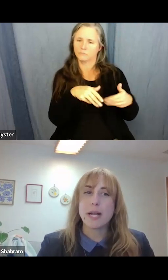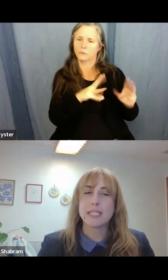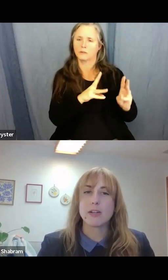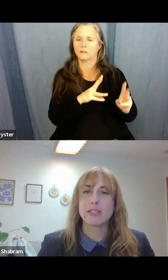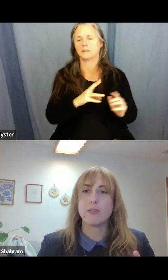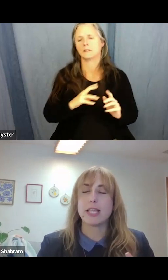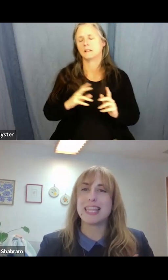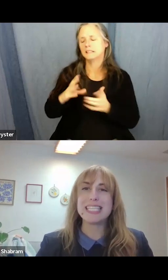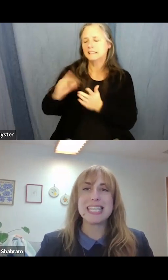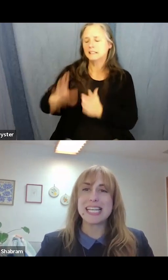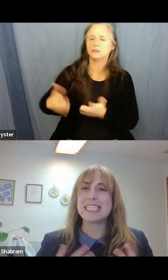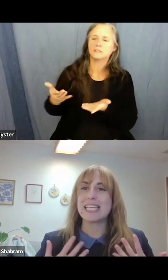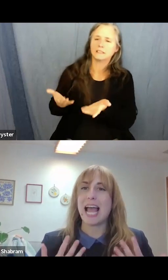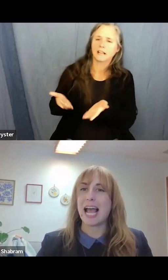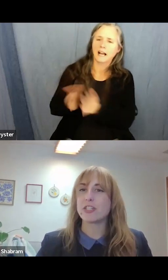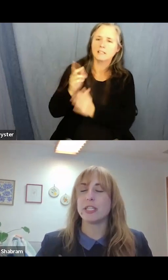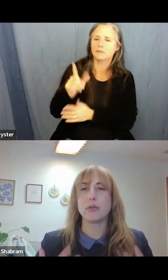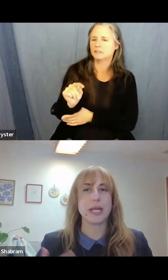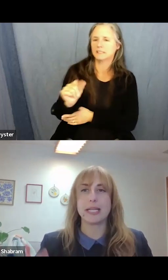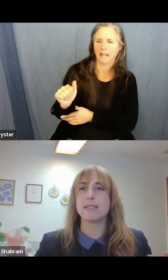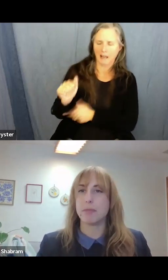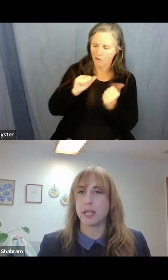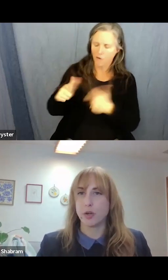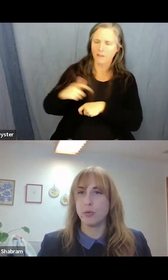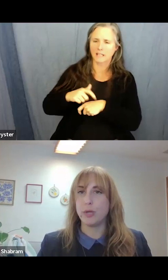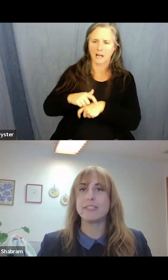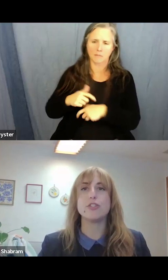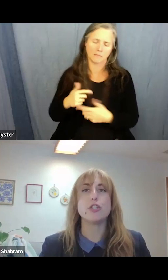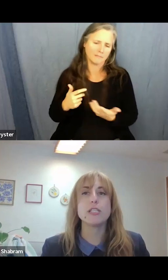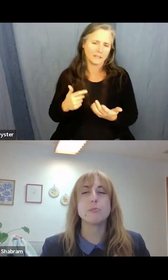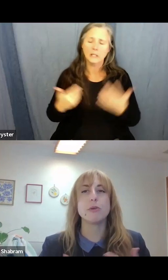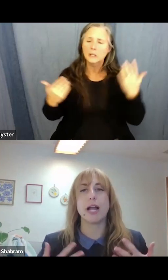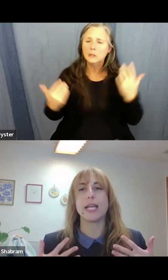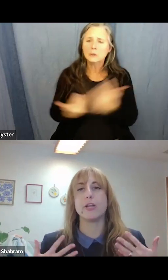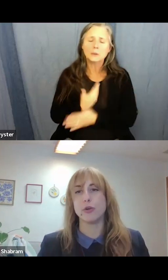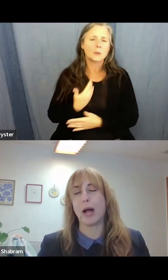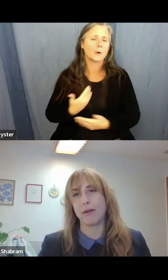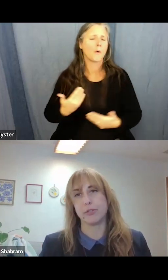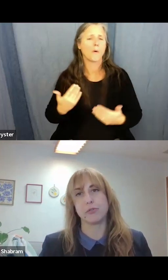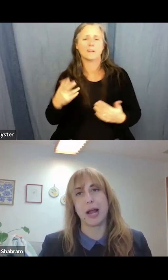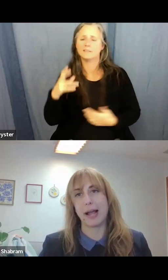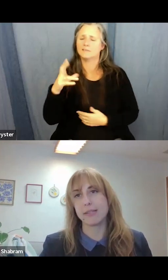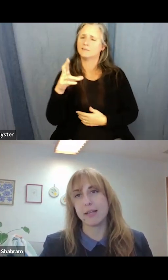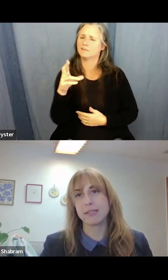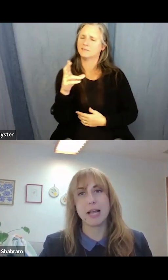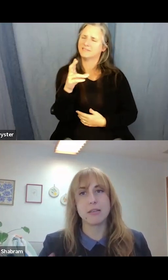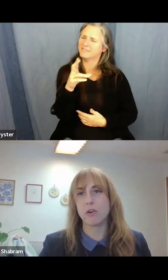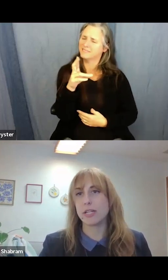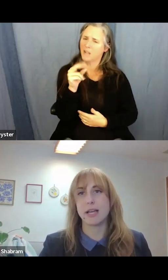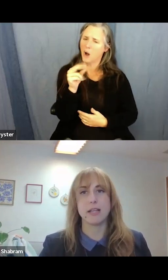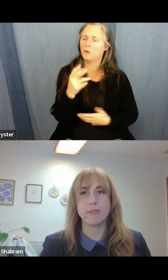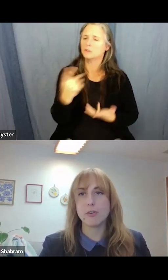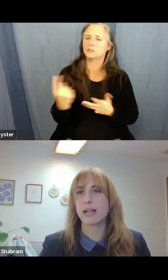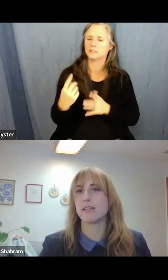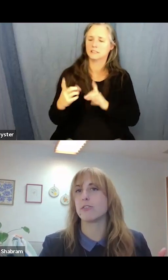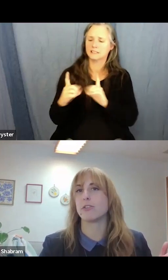Also reminding ourselves that this isn't actually creating something new. It's just providing new avenues for access. As I've already